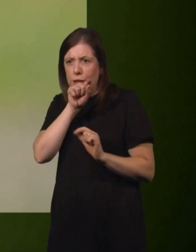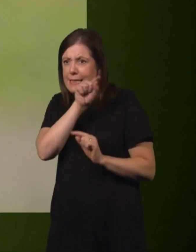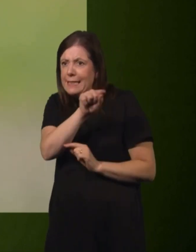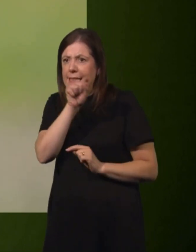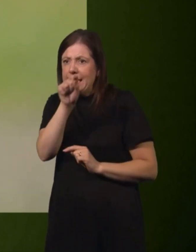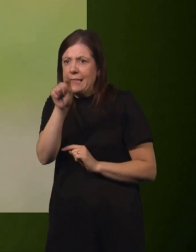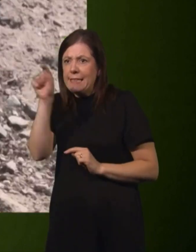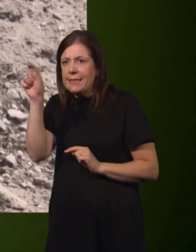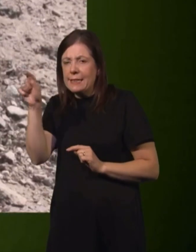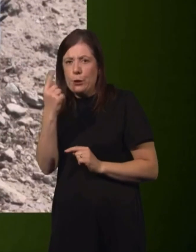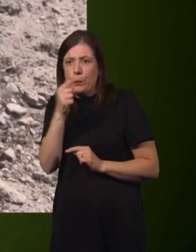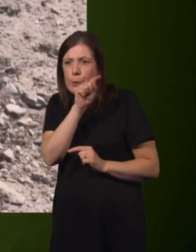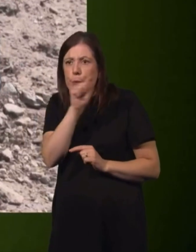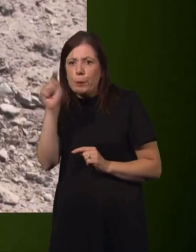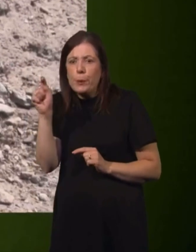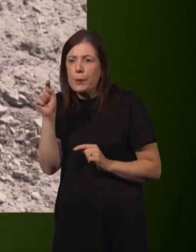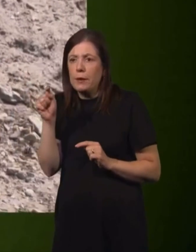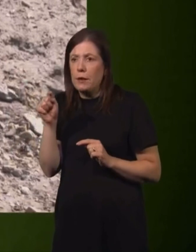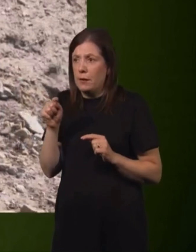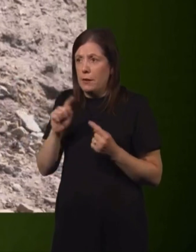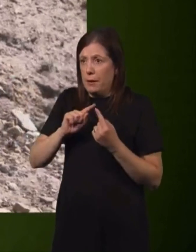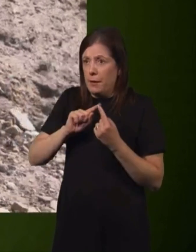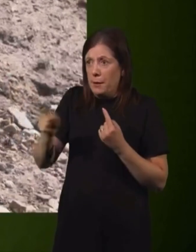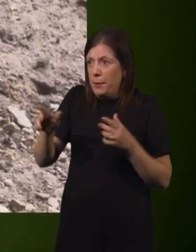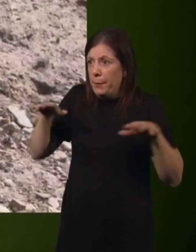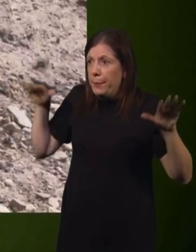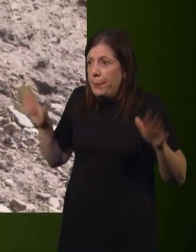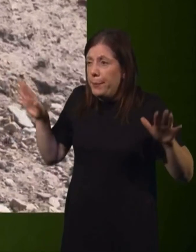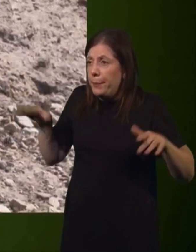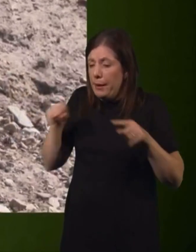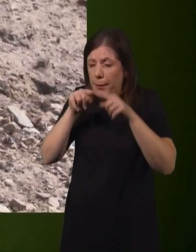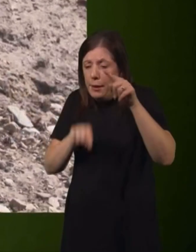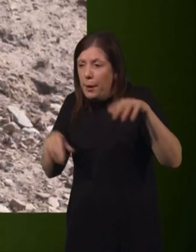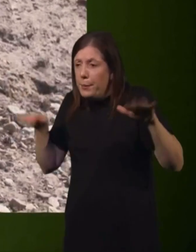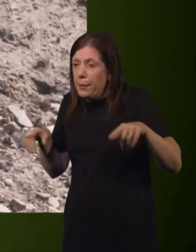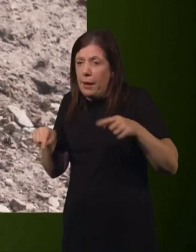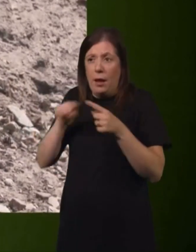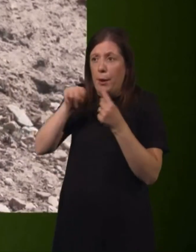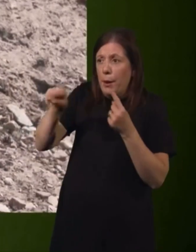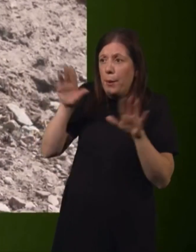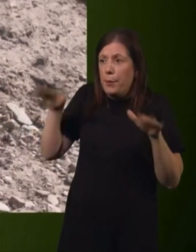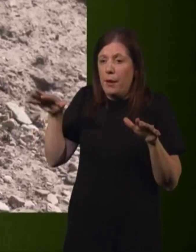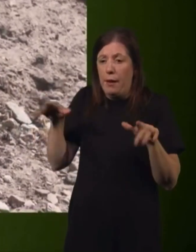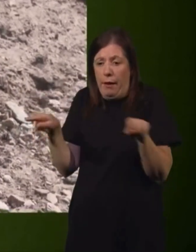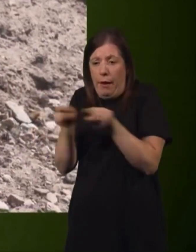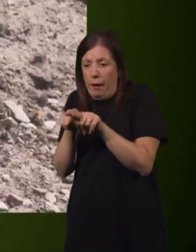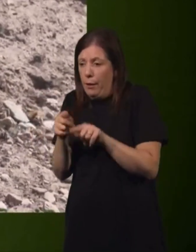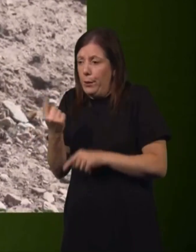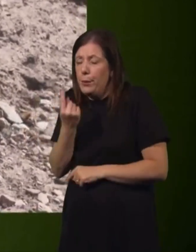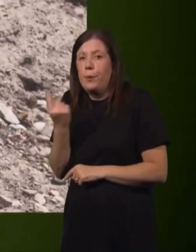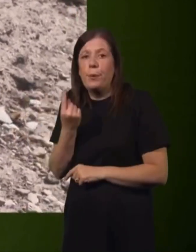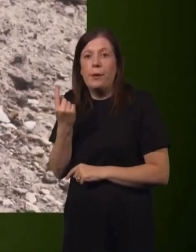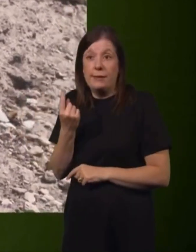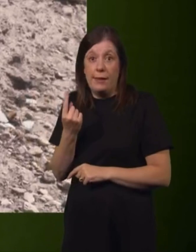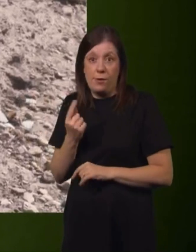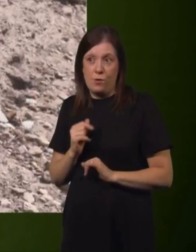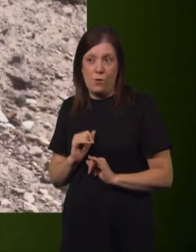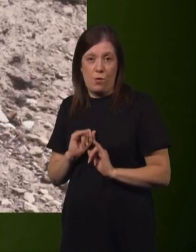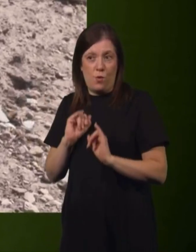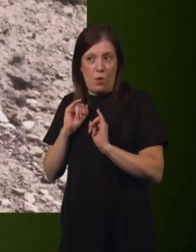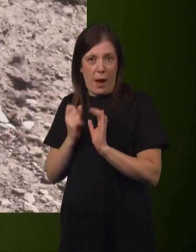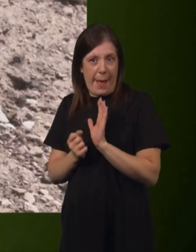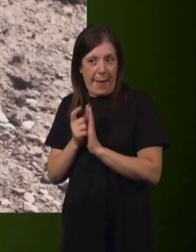identify the individuals and see where they range, how far they travel, who they mate with, and of course, you know, these sort of soap opera dramas that